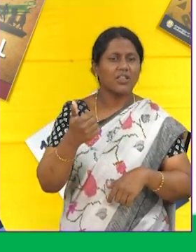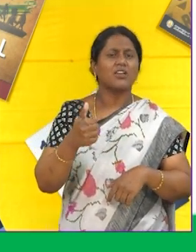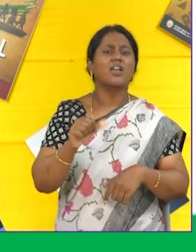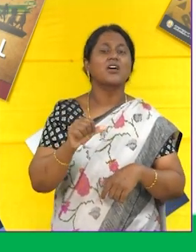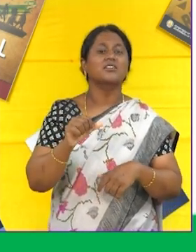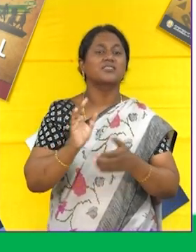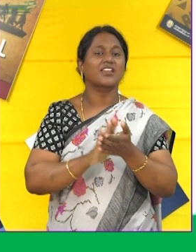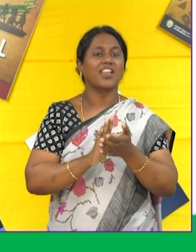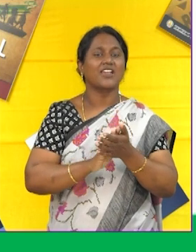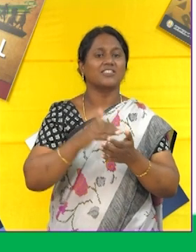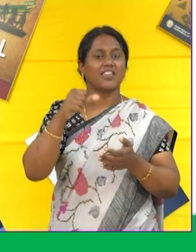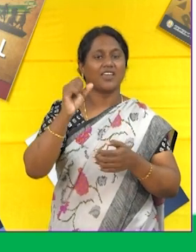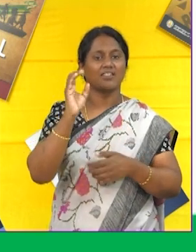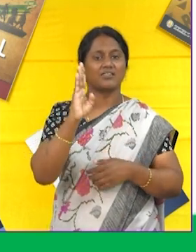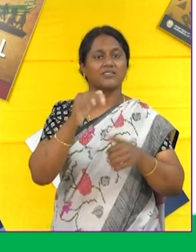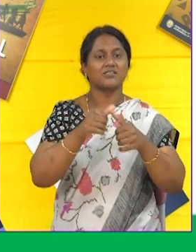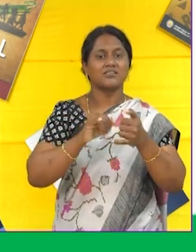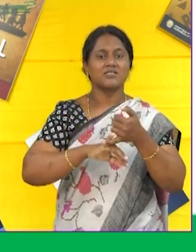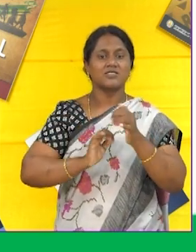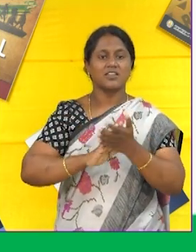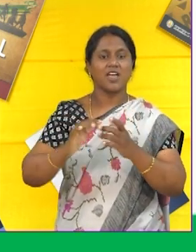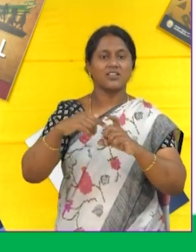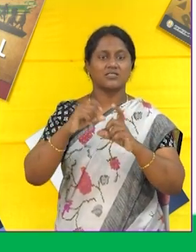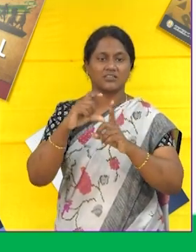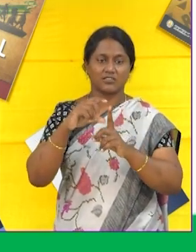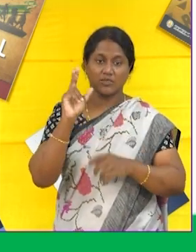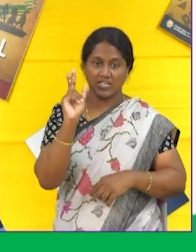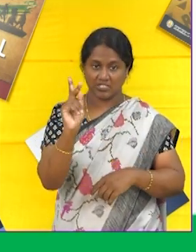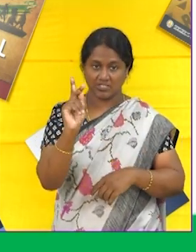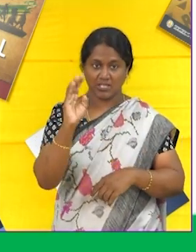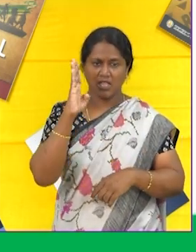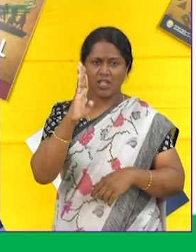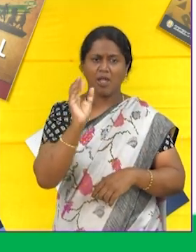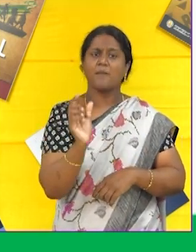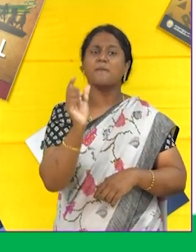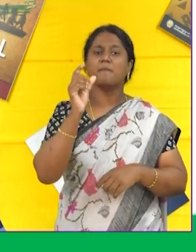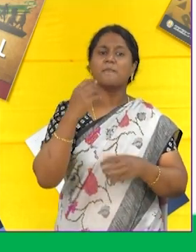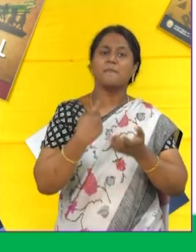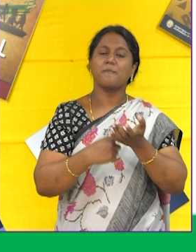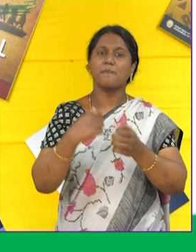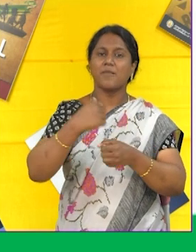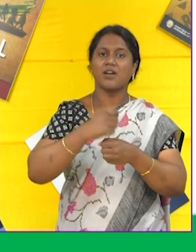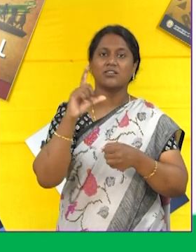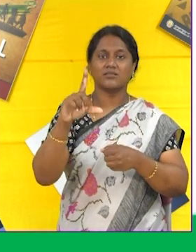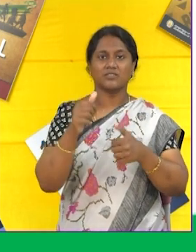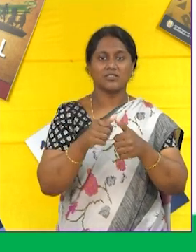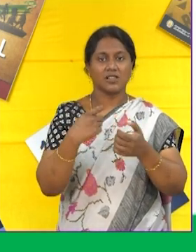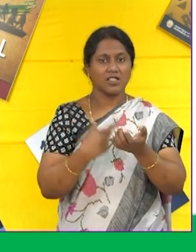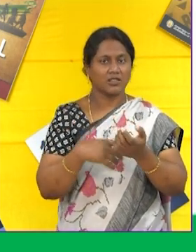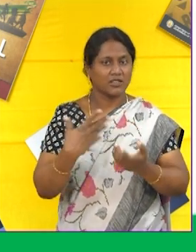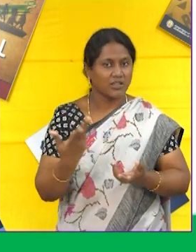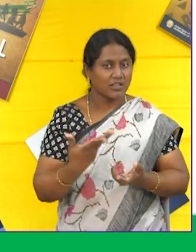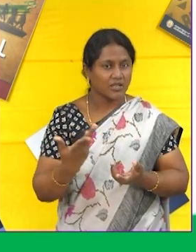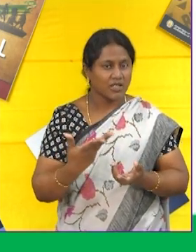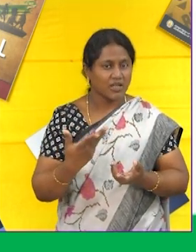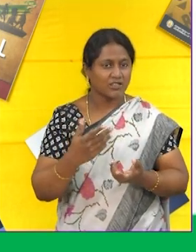are right. Dashed. The burglar had left several traces of his presence.